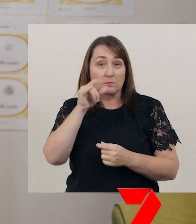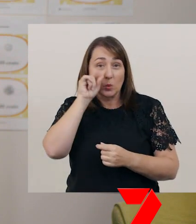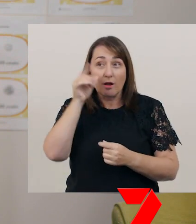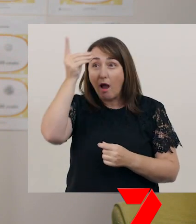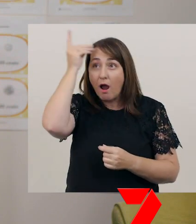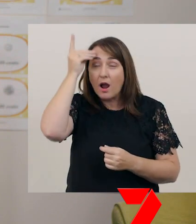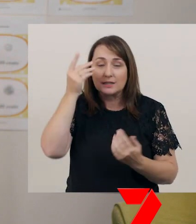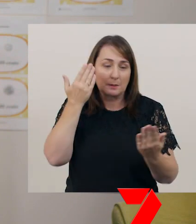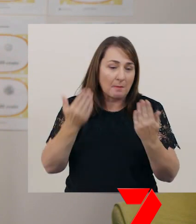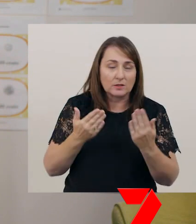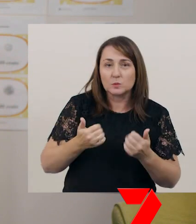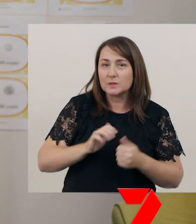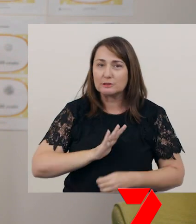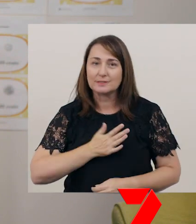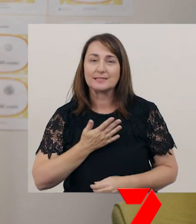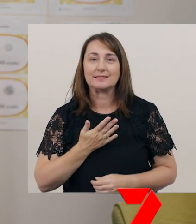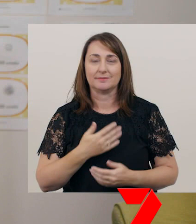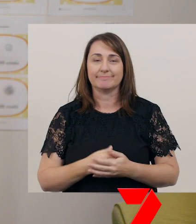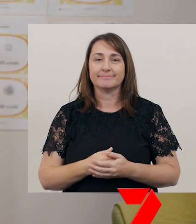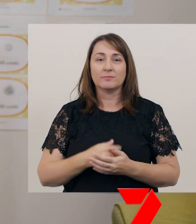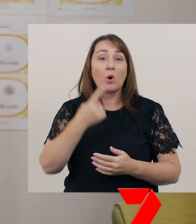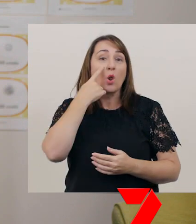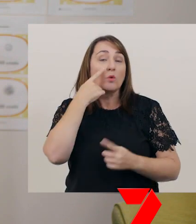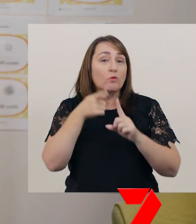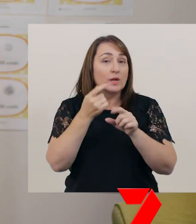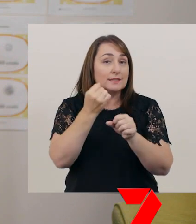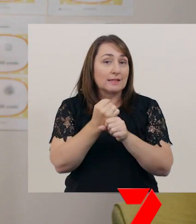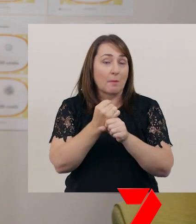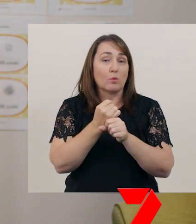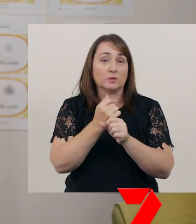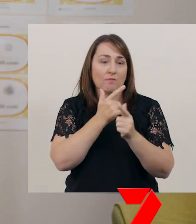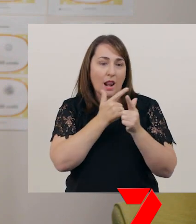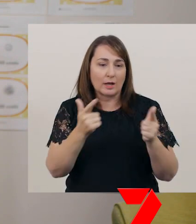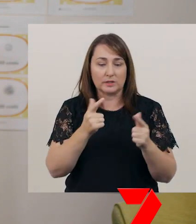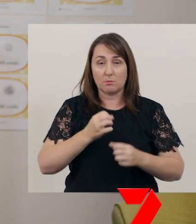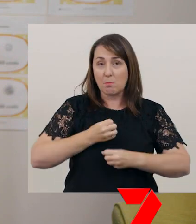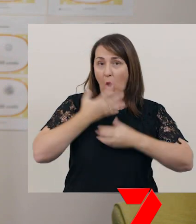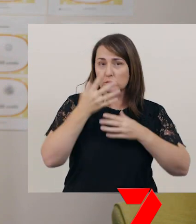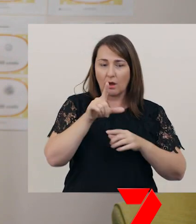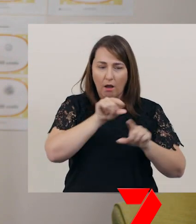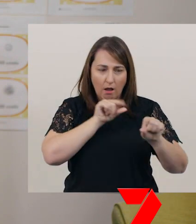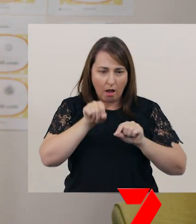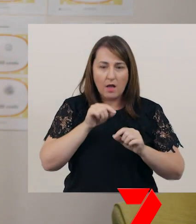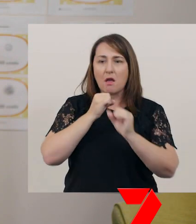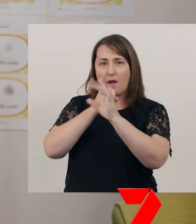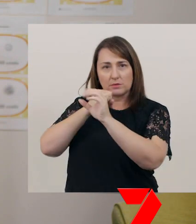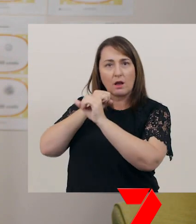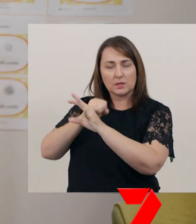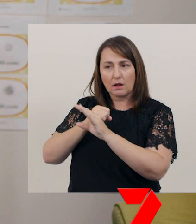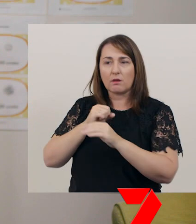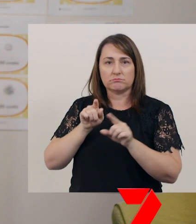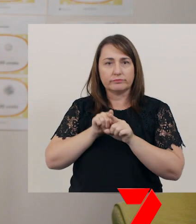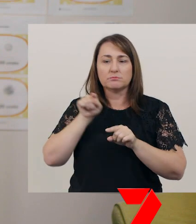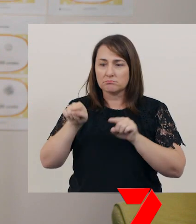how creative you can be with your comparisons. You might also like to look for examples of figurative language in poetry and in